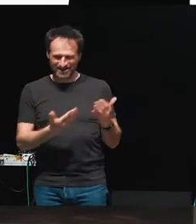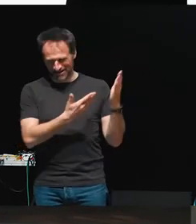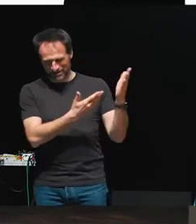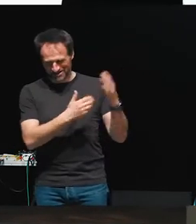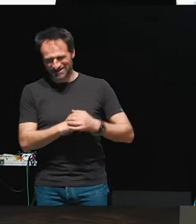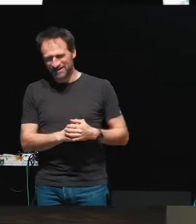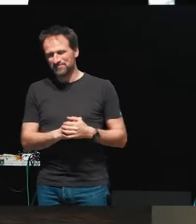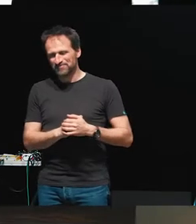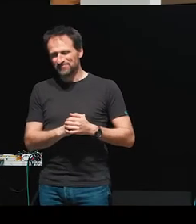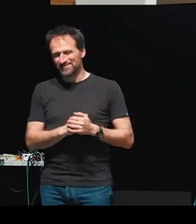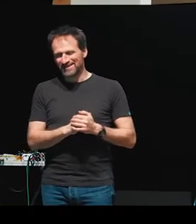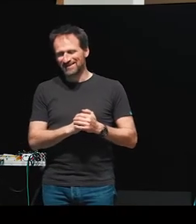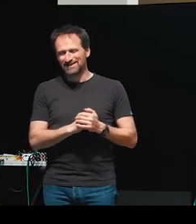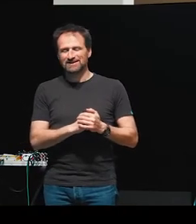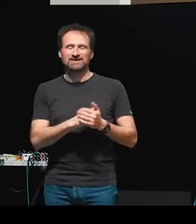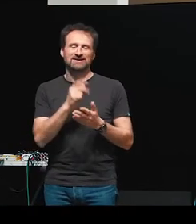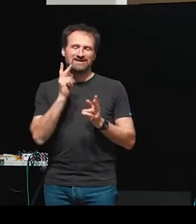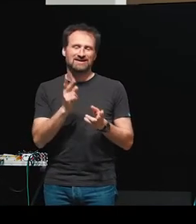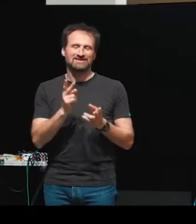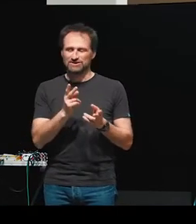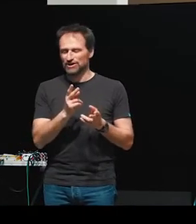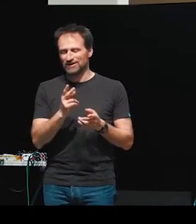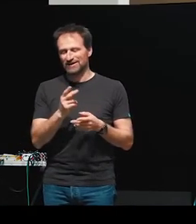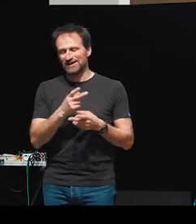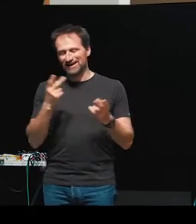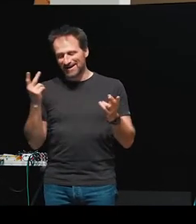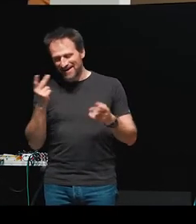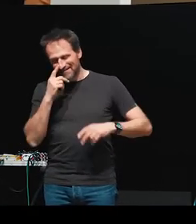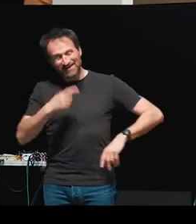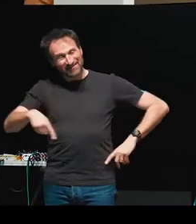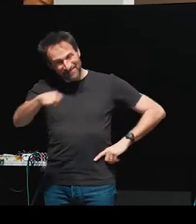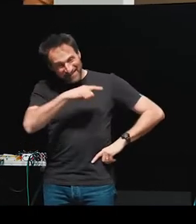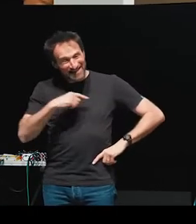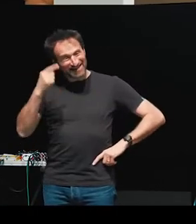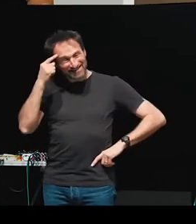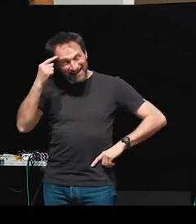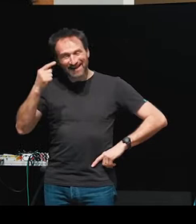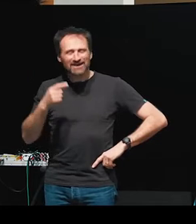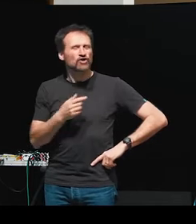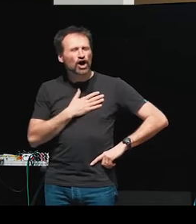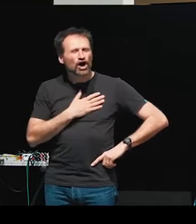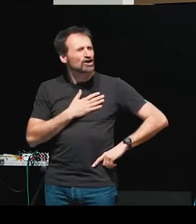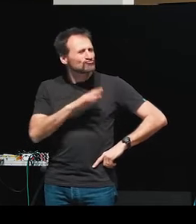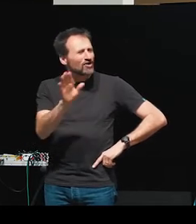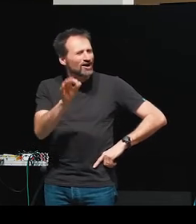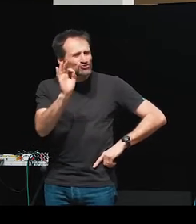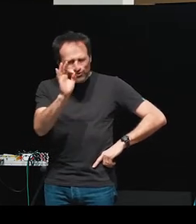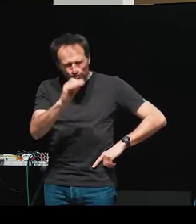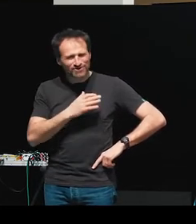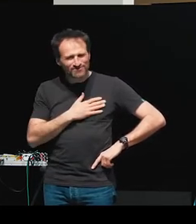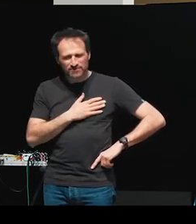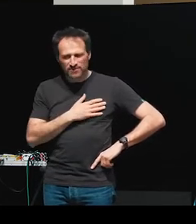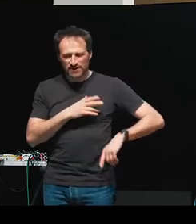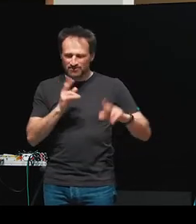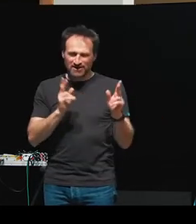So we're just pretending that whatever we're getting is fine, when obviously it's not. But again, we're not